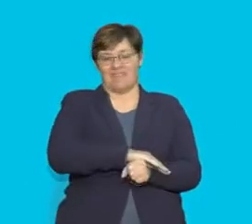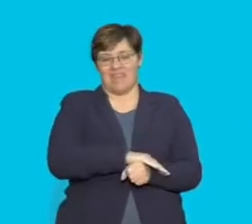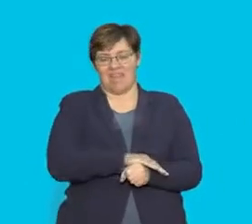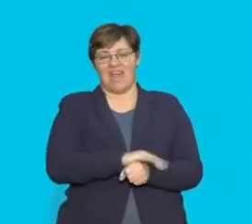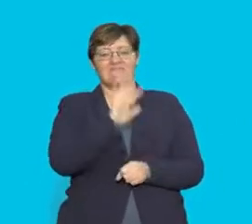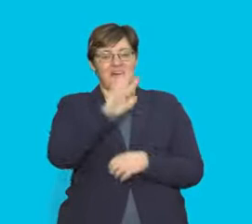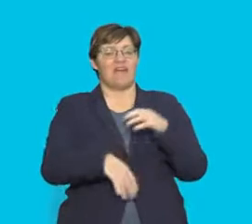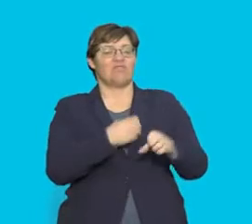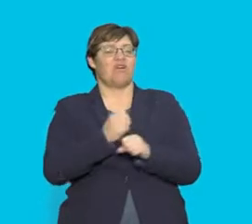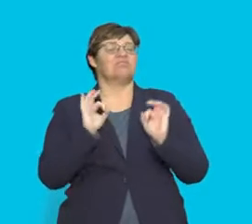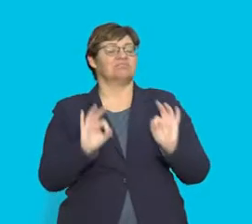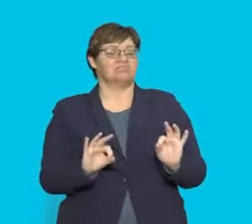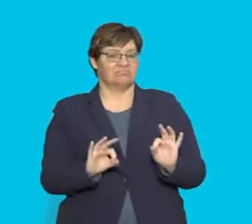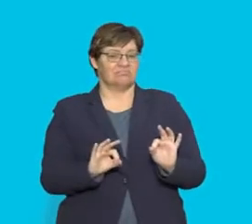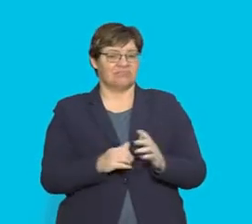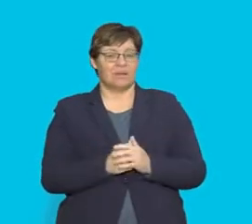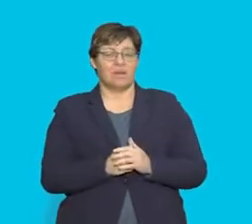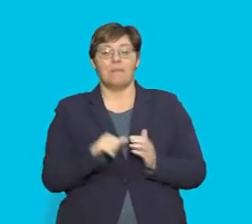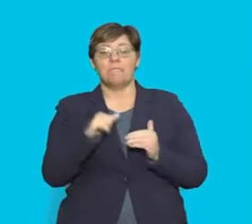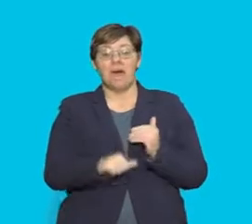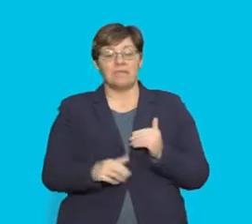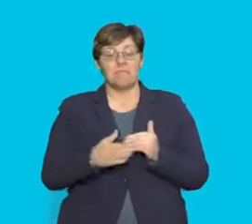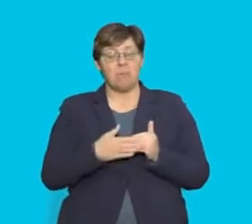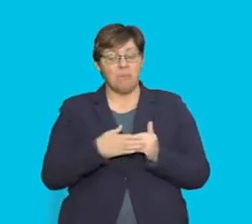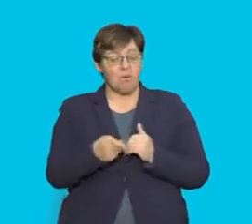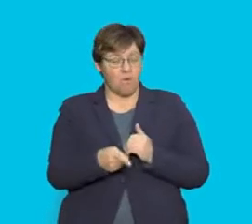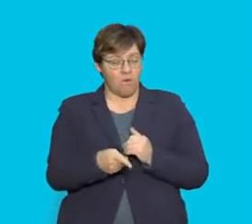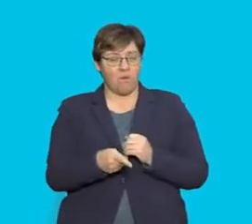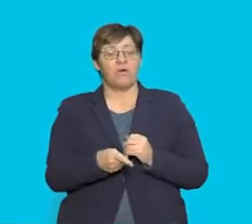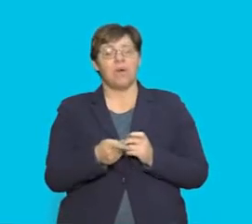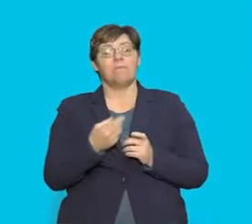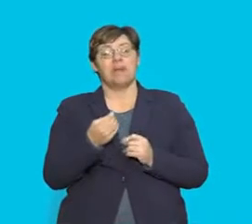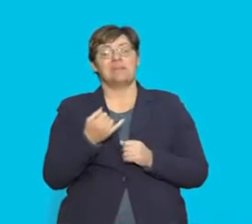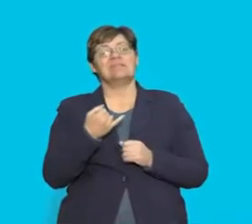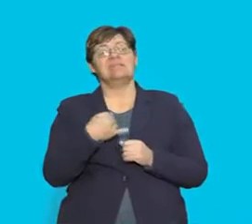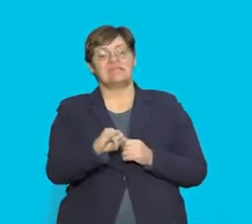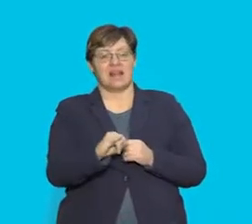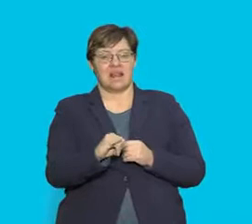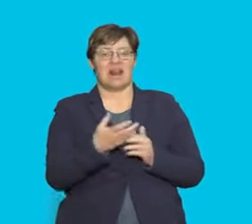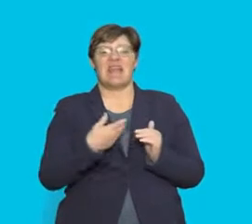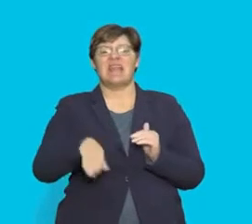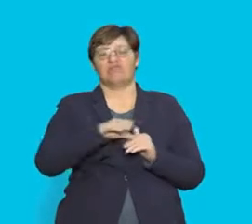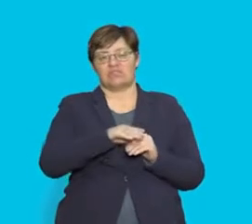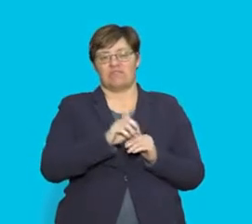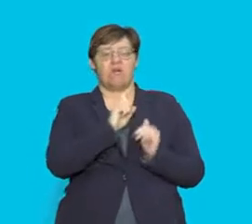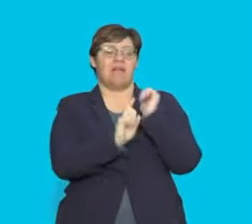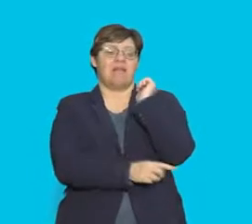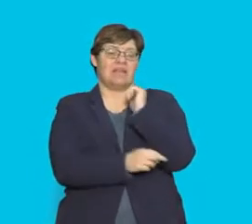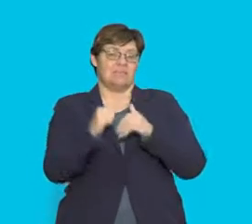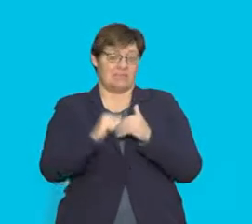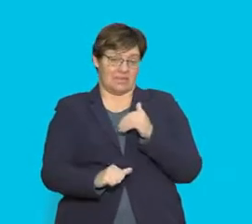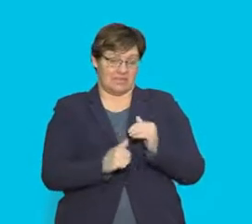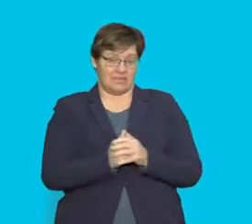actual 5 years. That extra month is for when the money is still getting some interest for one last